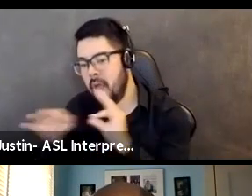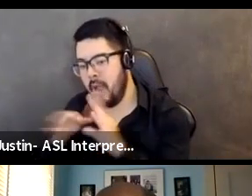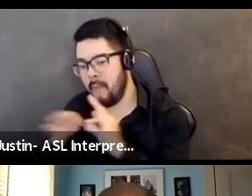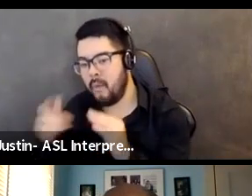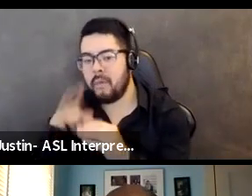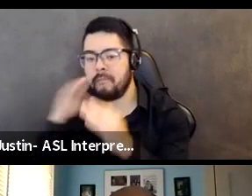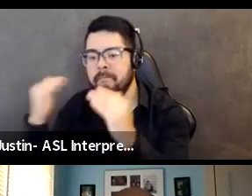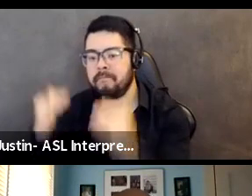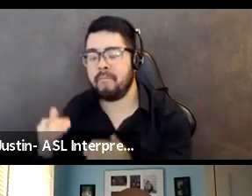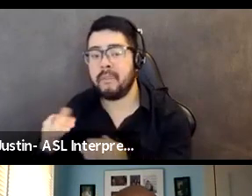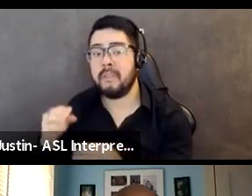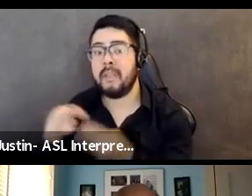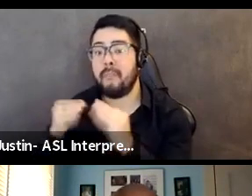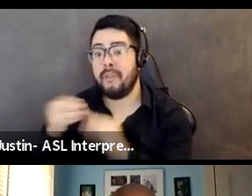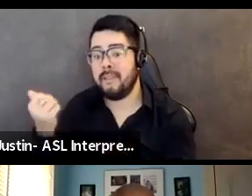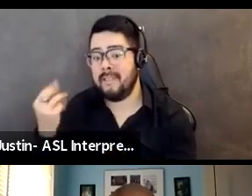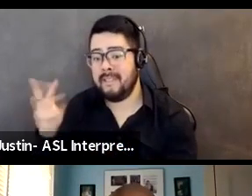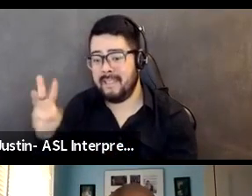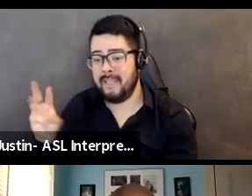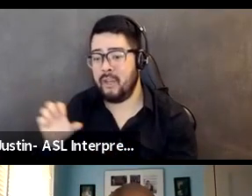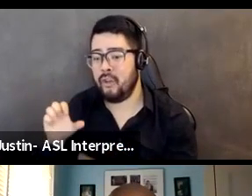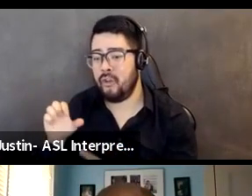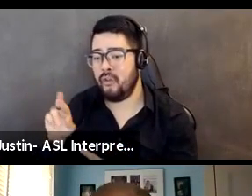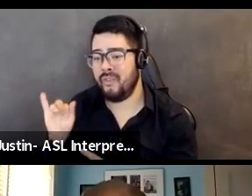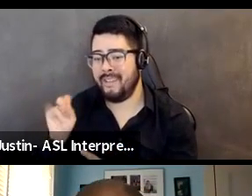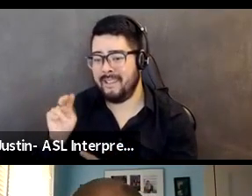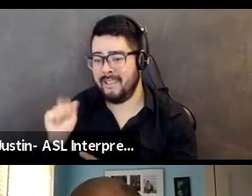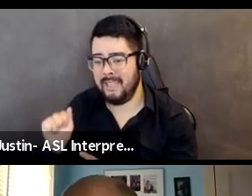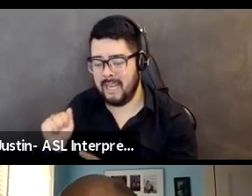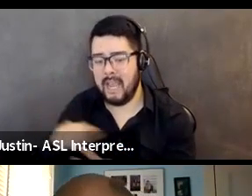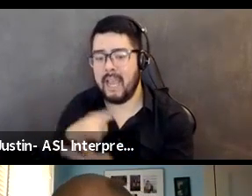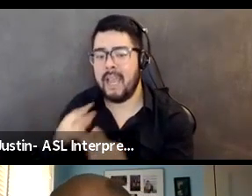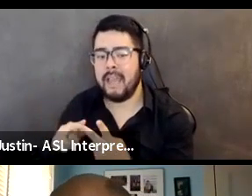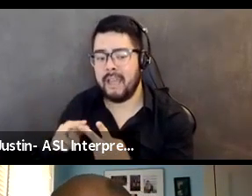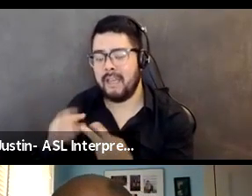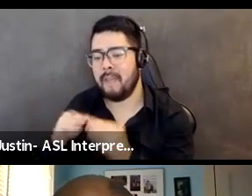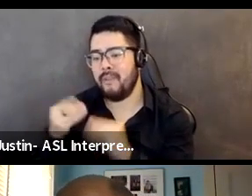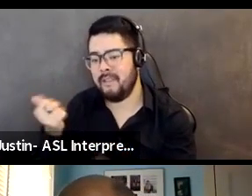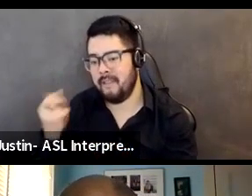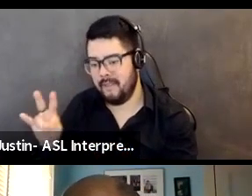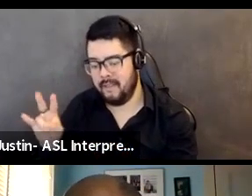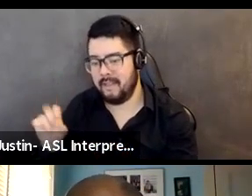speaker 16 christina tessoni followed by 17 sarah